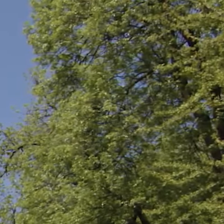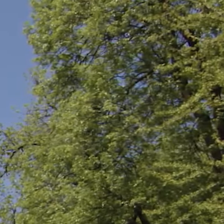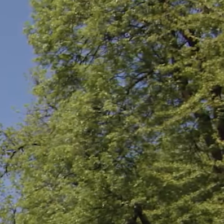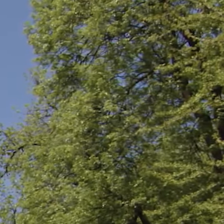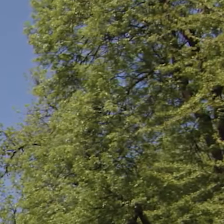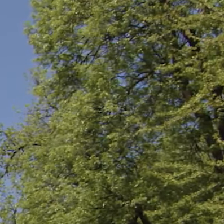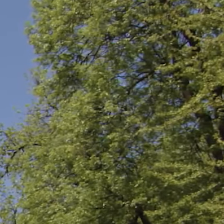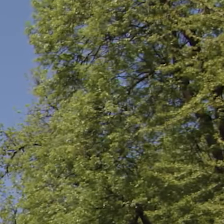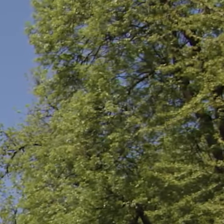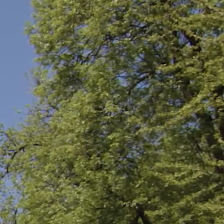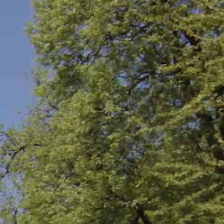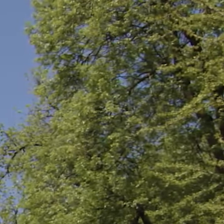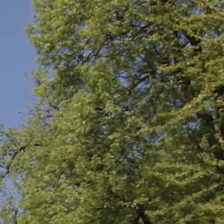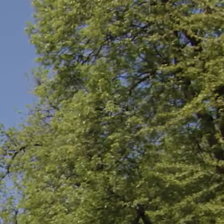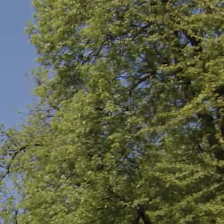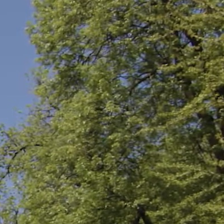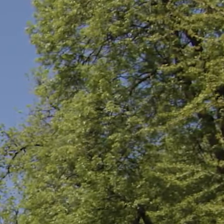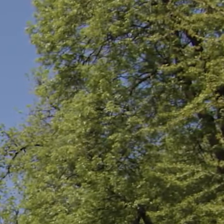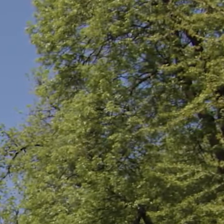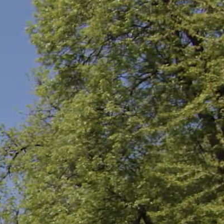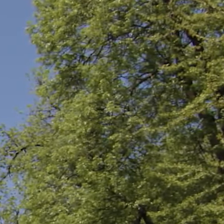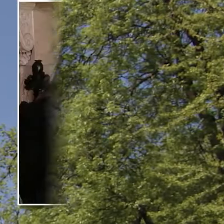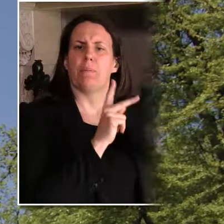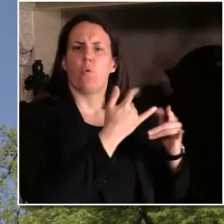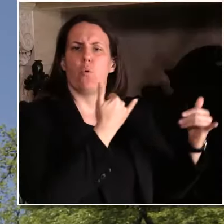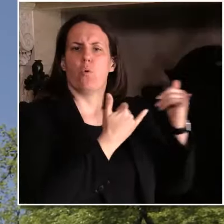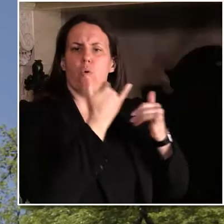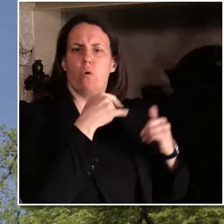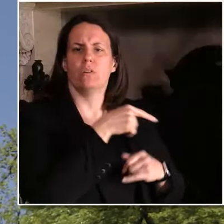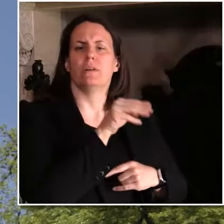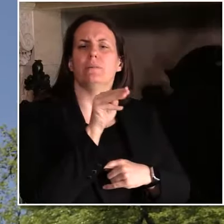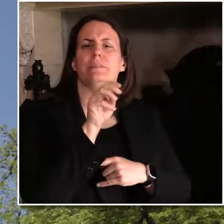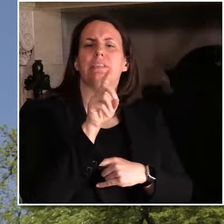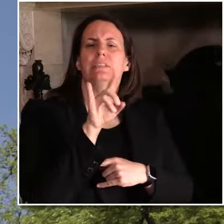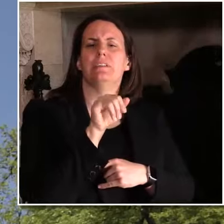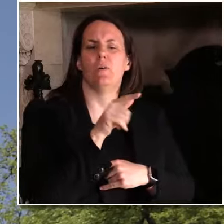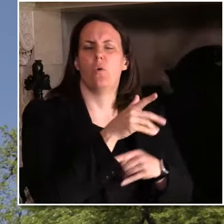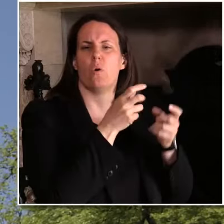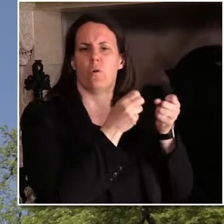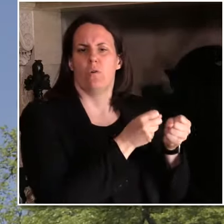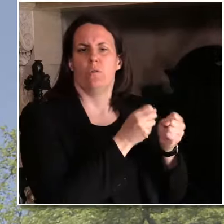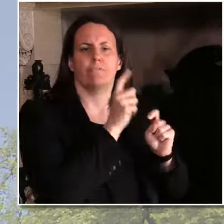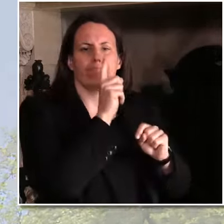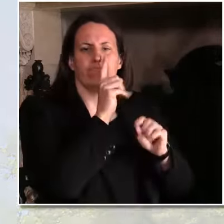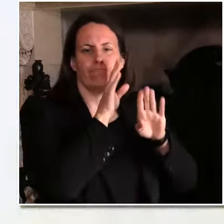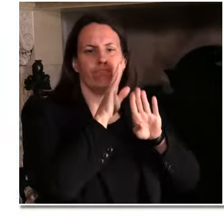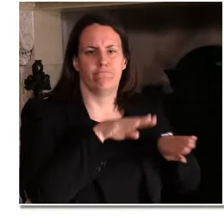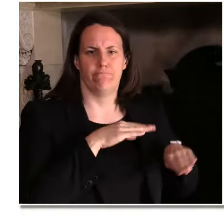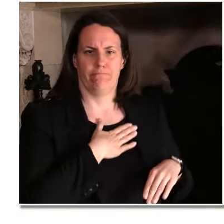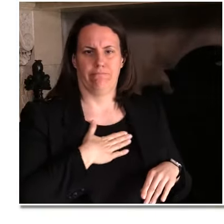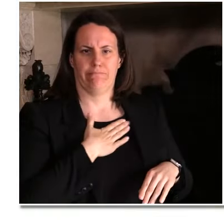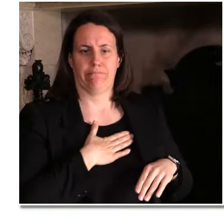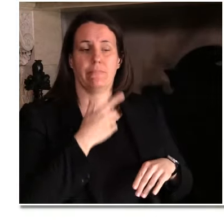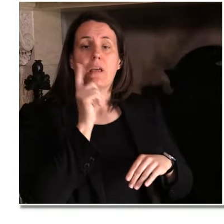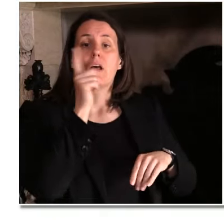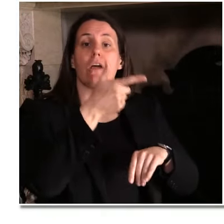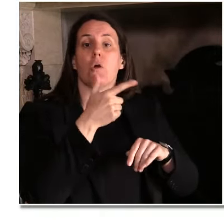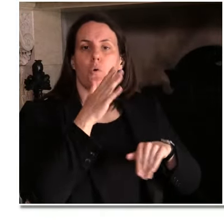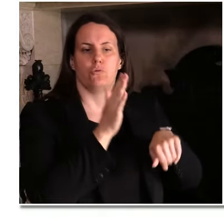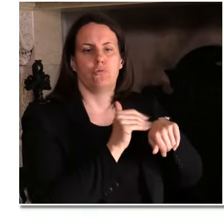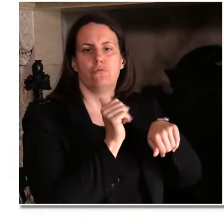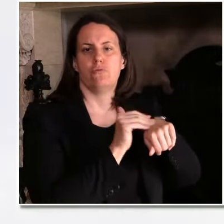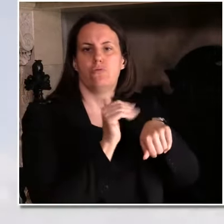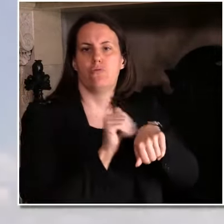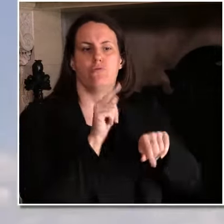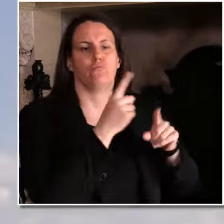and your question, a reminder to maintain quality audio, to please keep your phones on mute until it's time to ask your question. If you're able to do so,